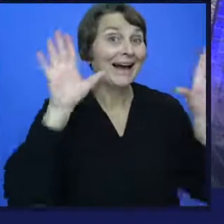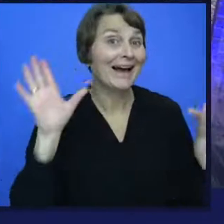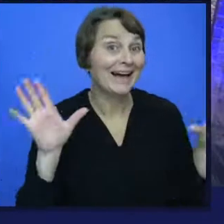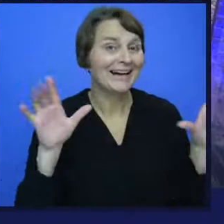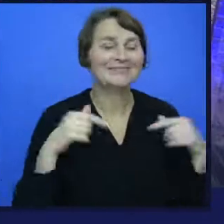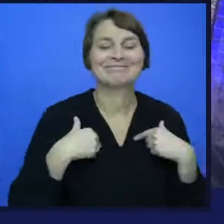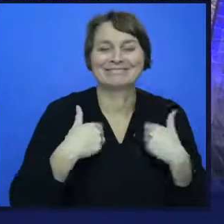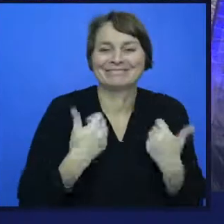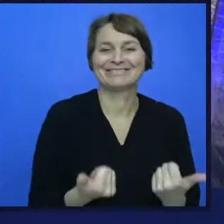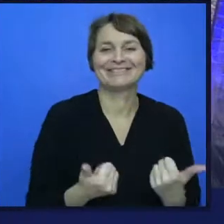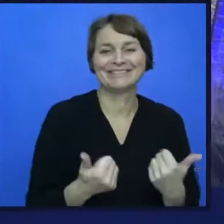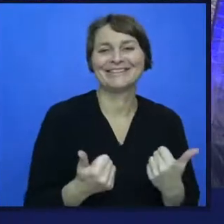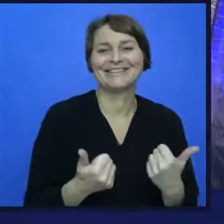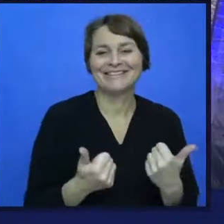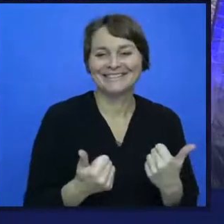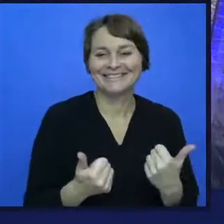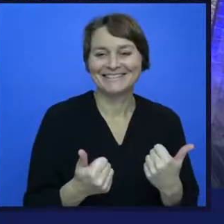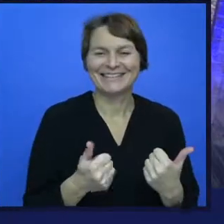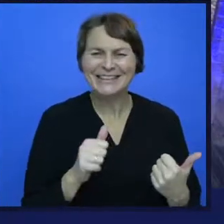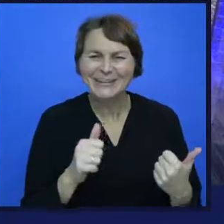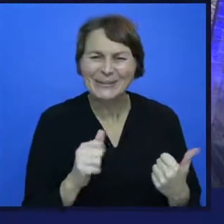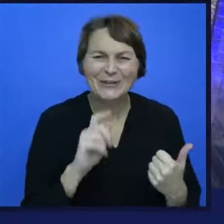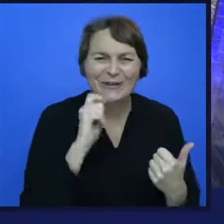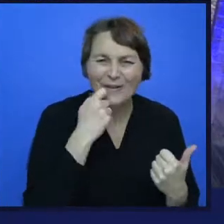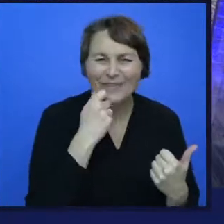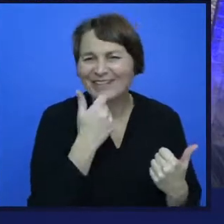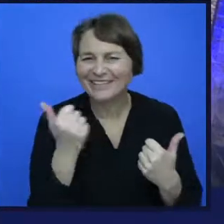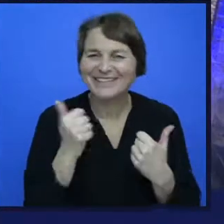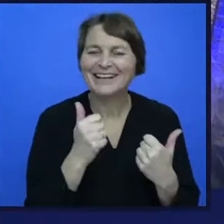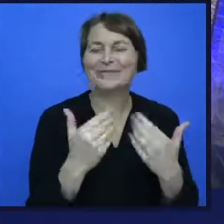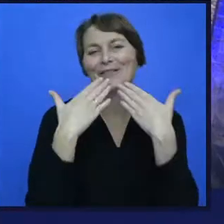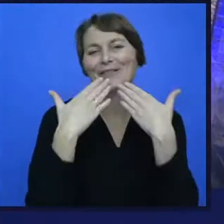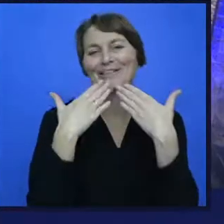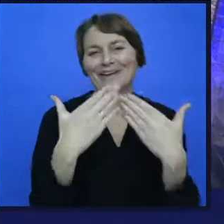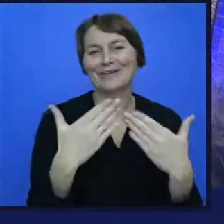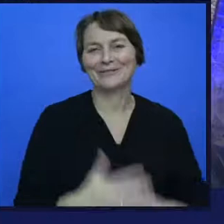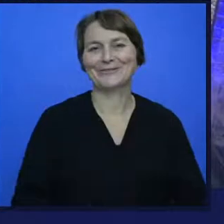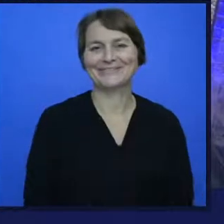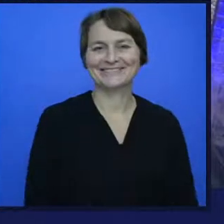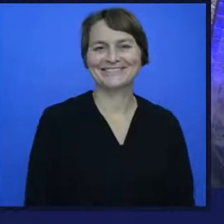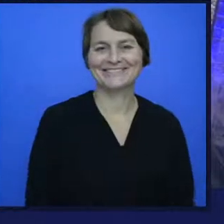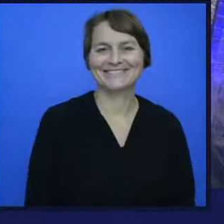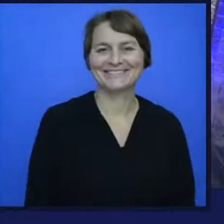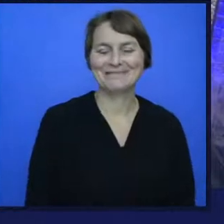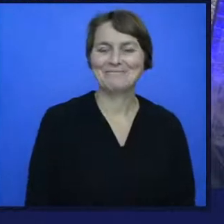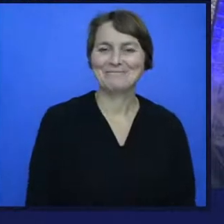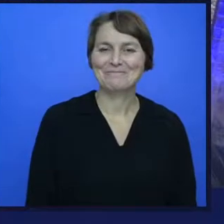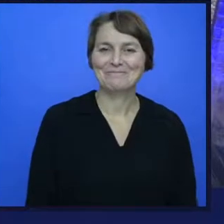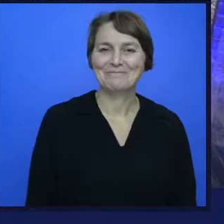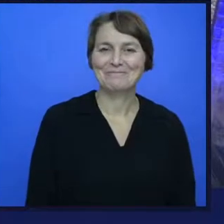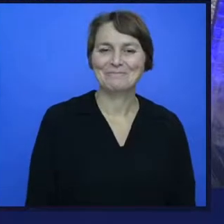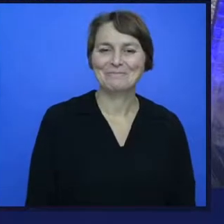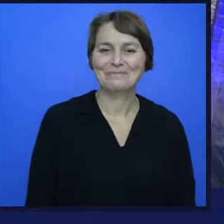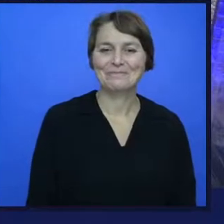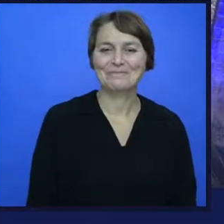that was phenomenal. I was like, this is so cool. So anyway, thank you. You're welcome. Welcome to the show.